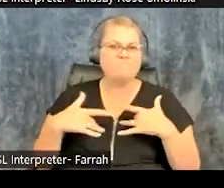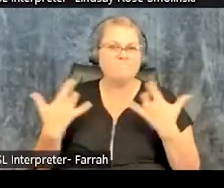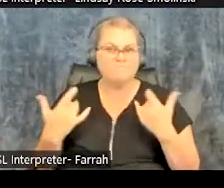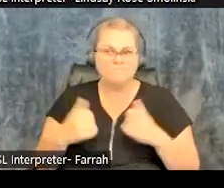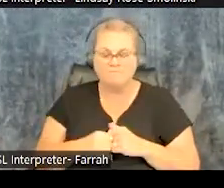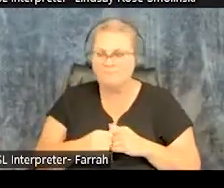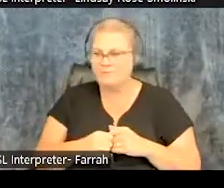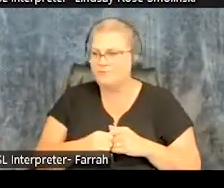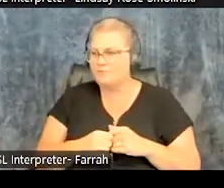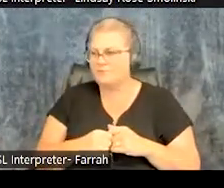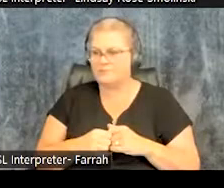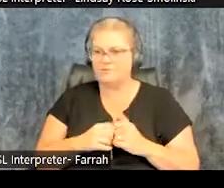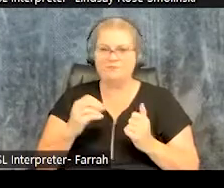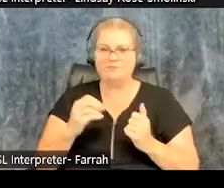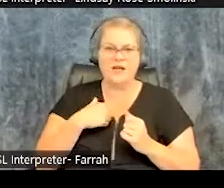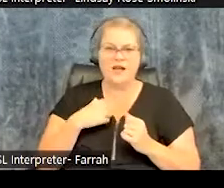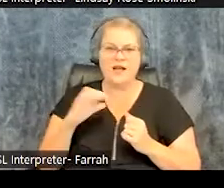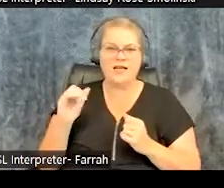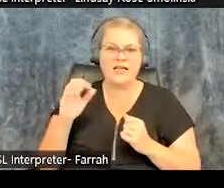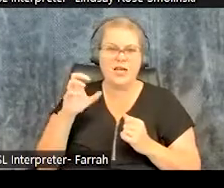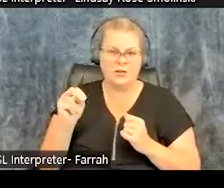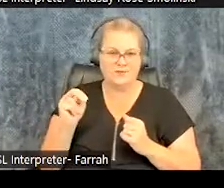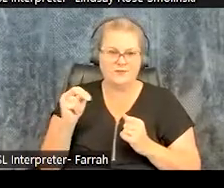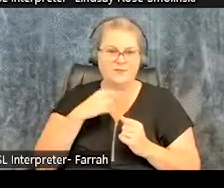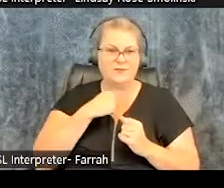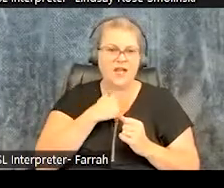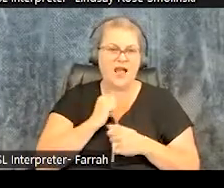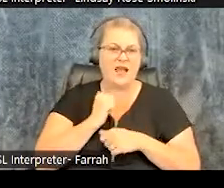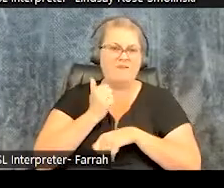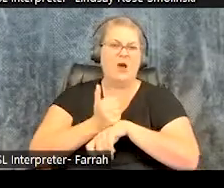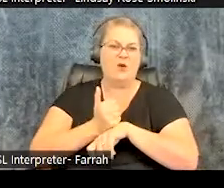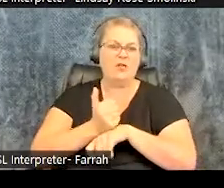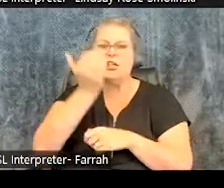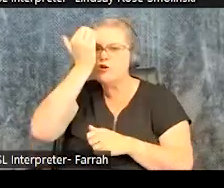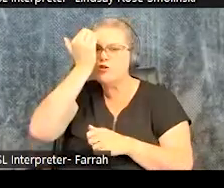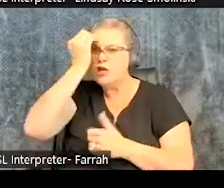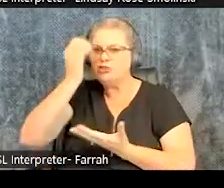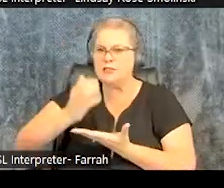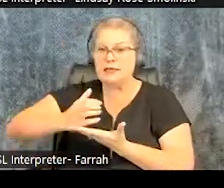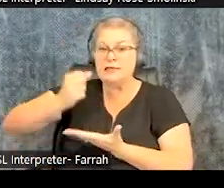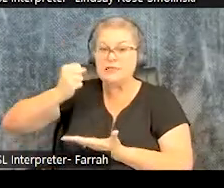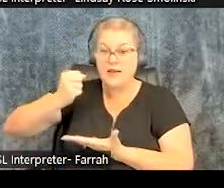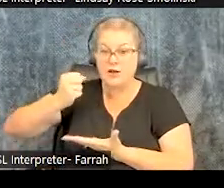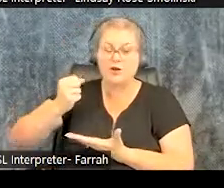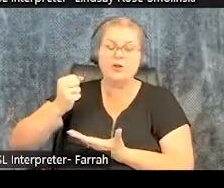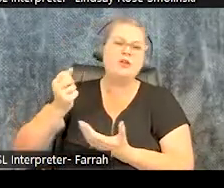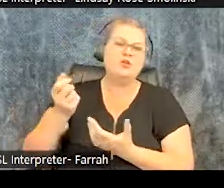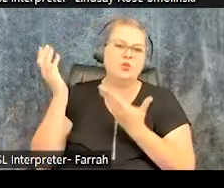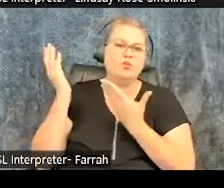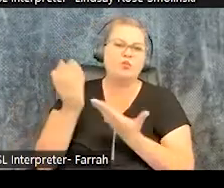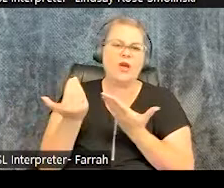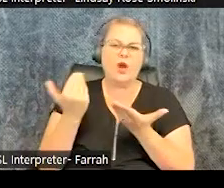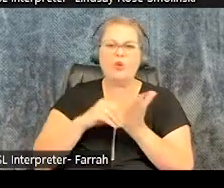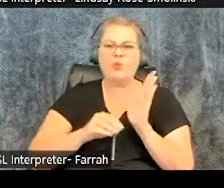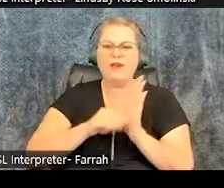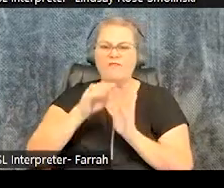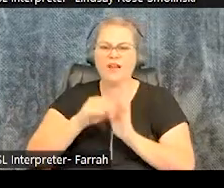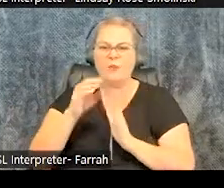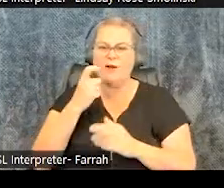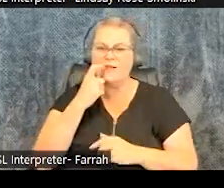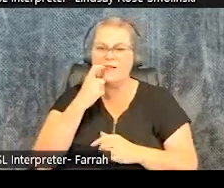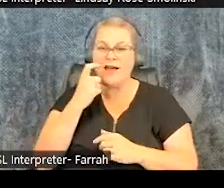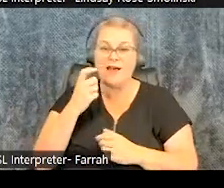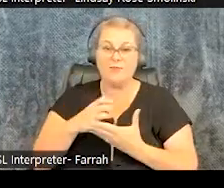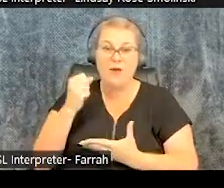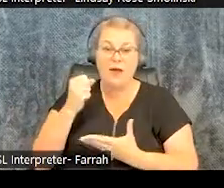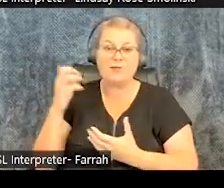And again, I'm Caren McNamara, and I founded Conscious Container to bring refillable glass bottles back into our US